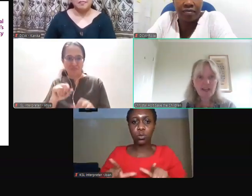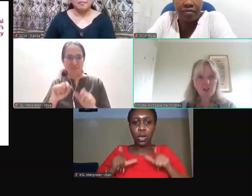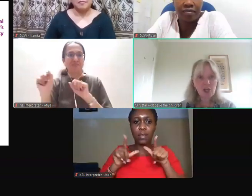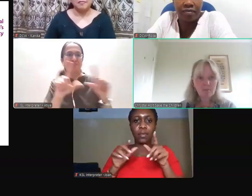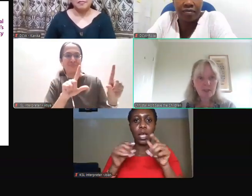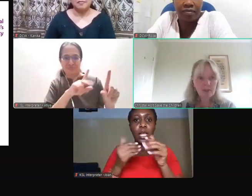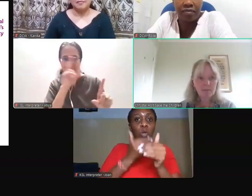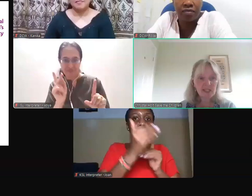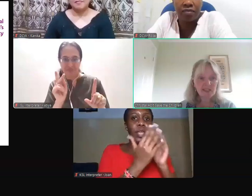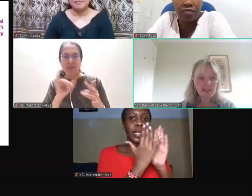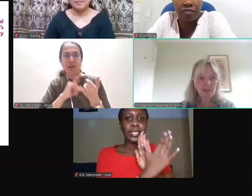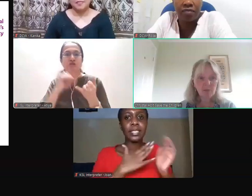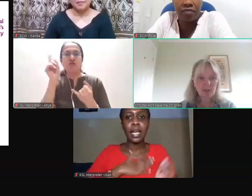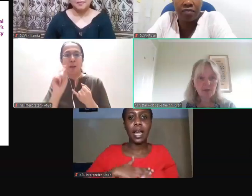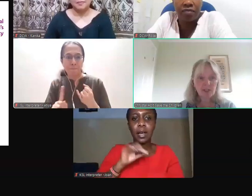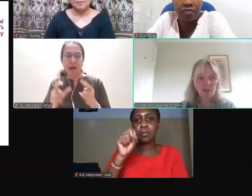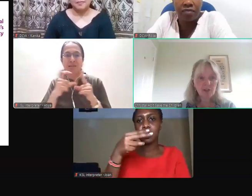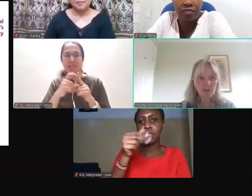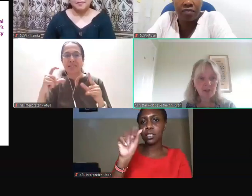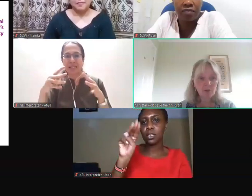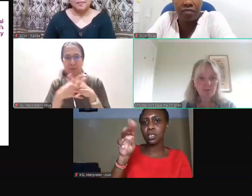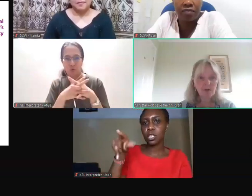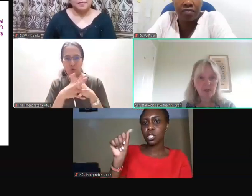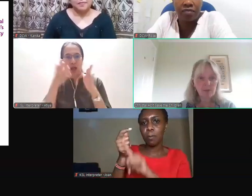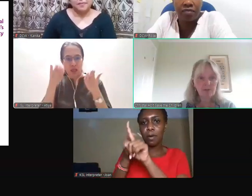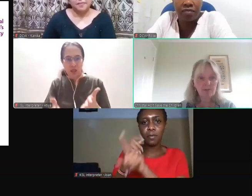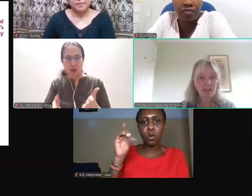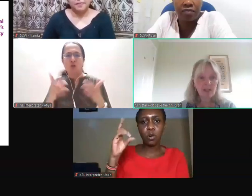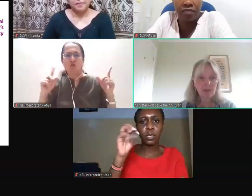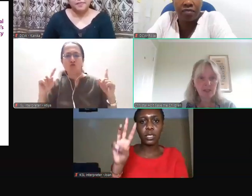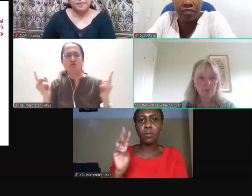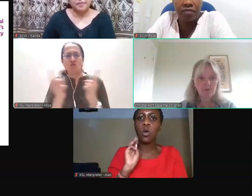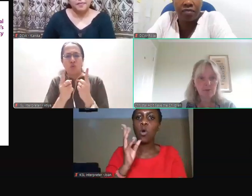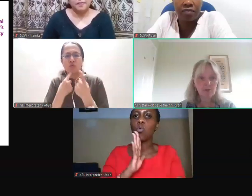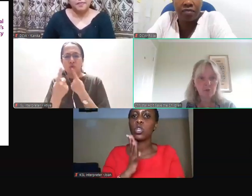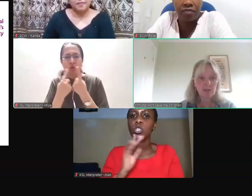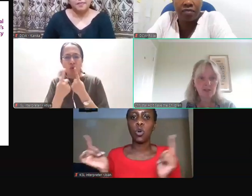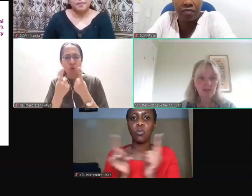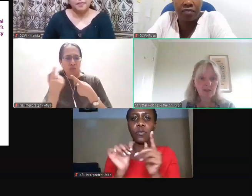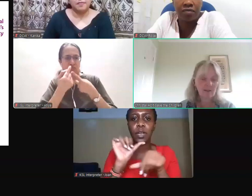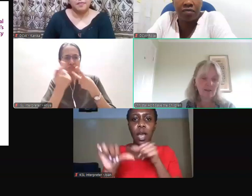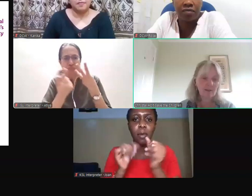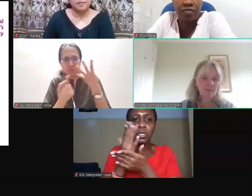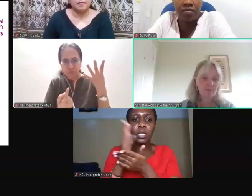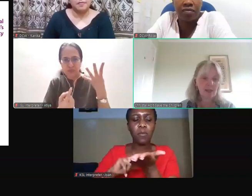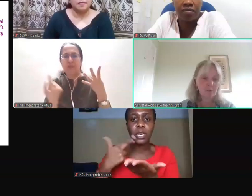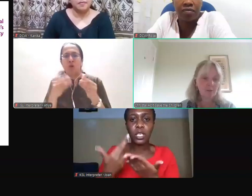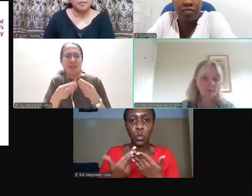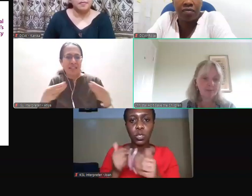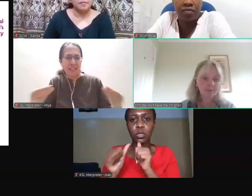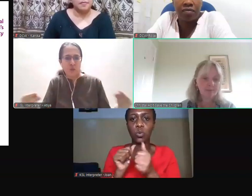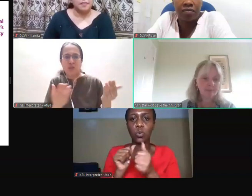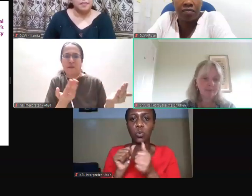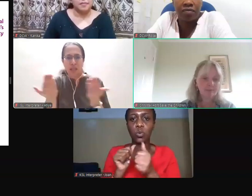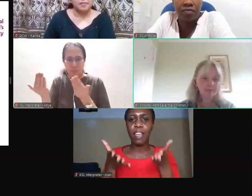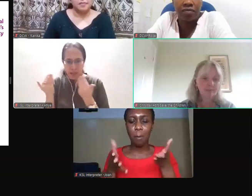please. And Shampa from DCW is just going to talk very briefly about some of the resources available.